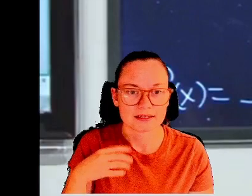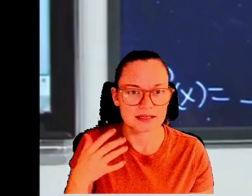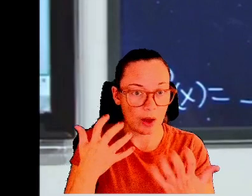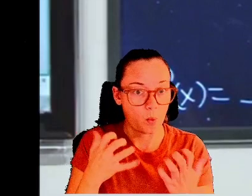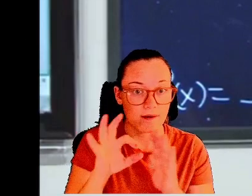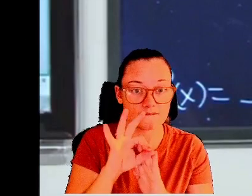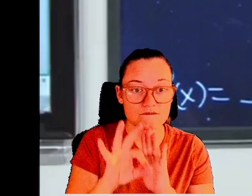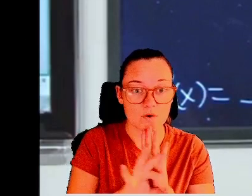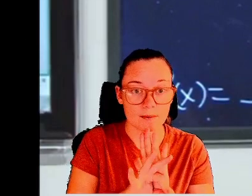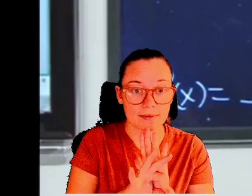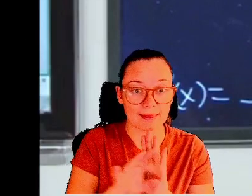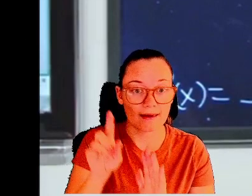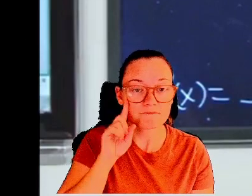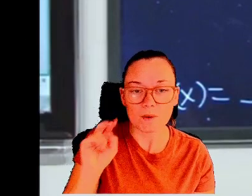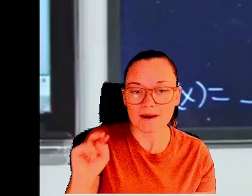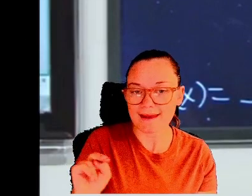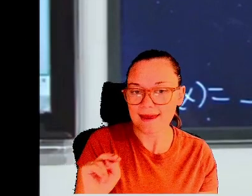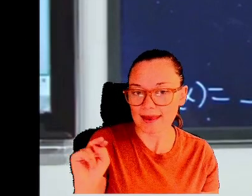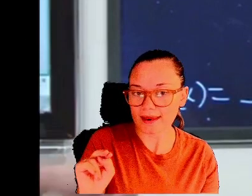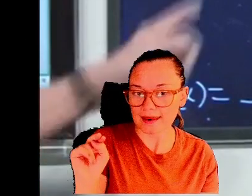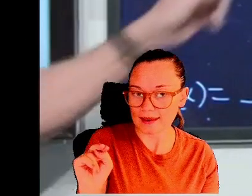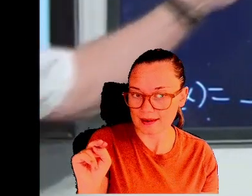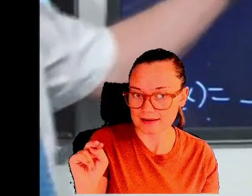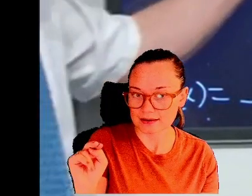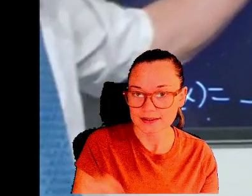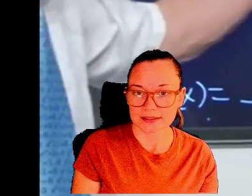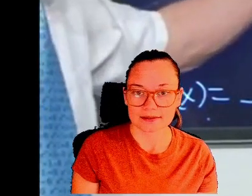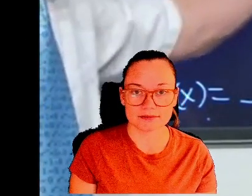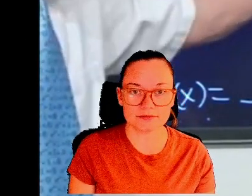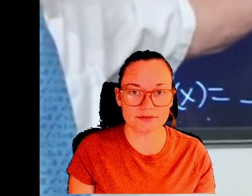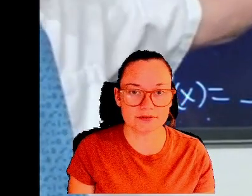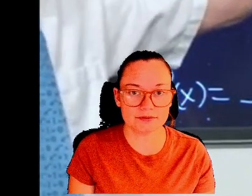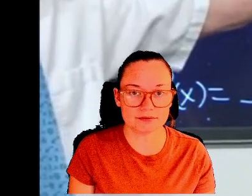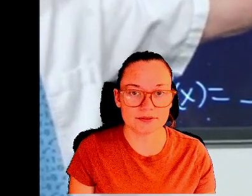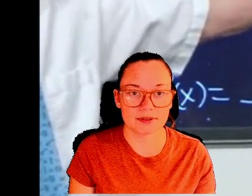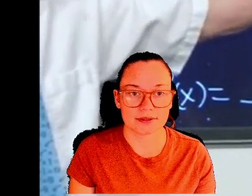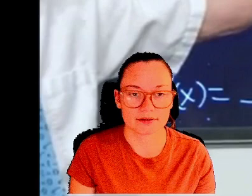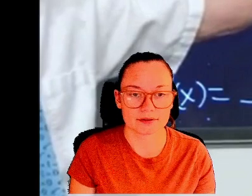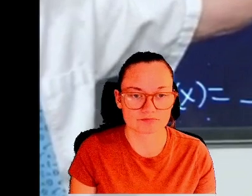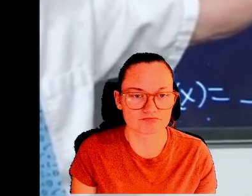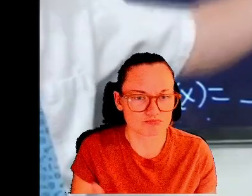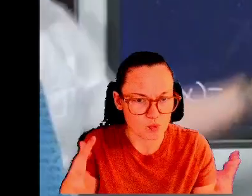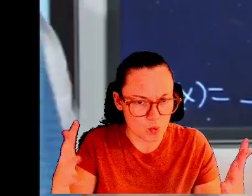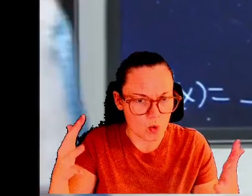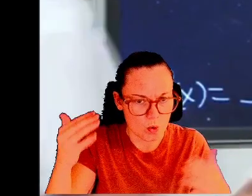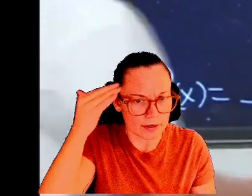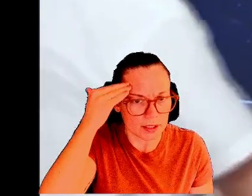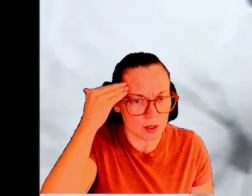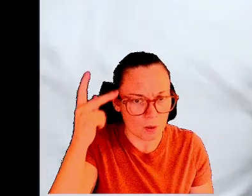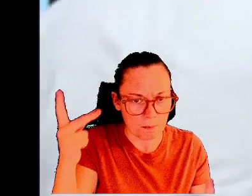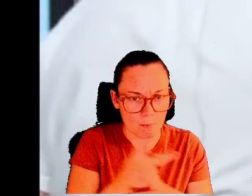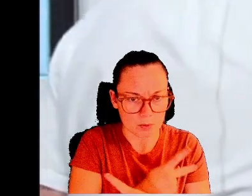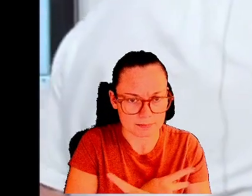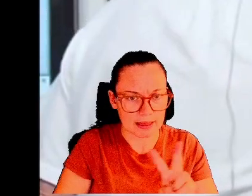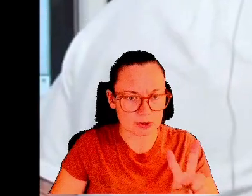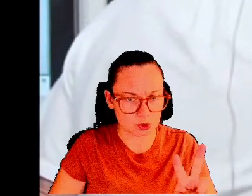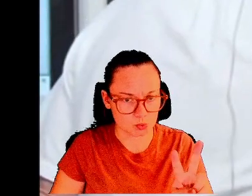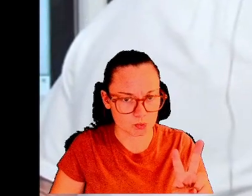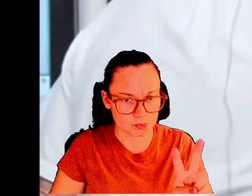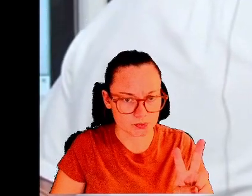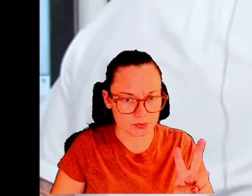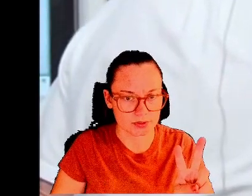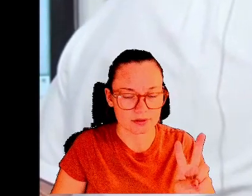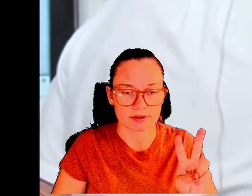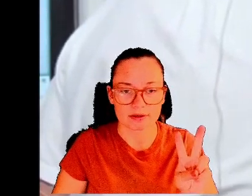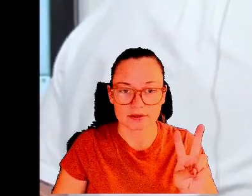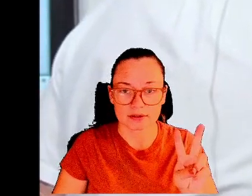the nth term. And we've already figured out that I'm multiplying by 2 each time. So the easy part